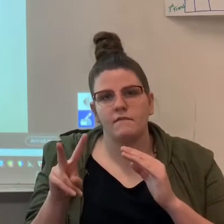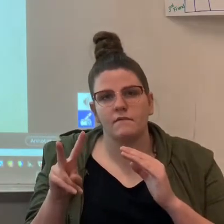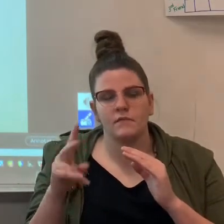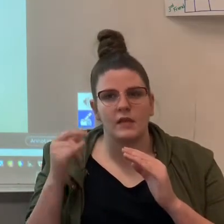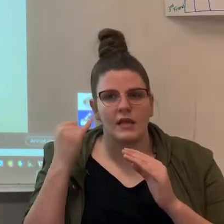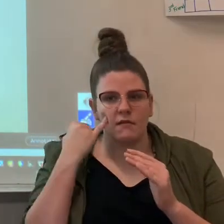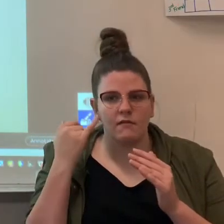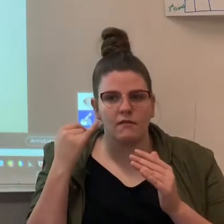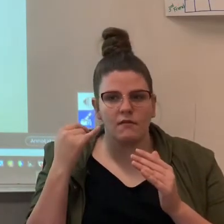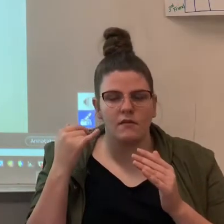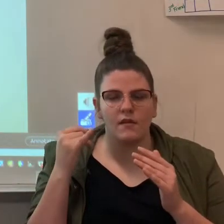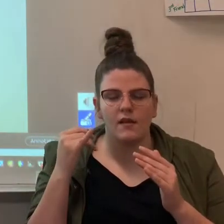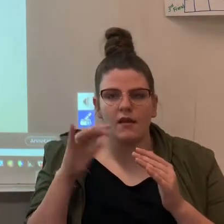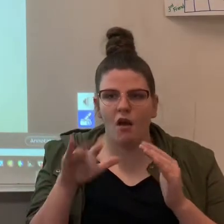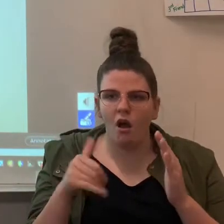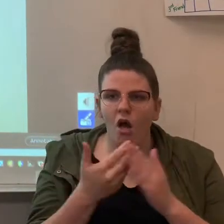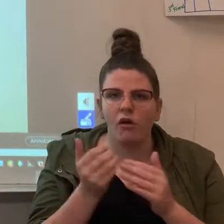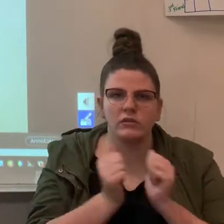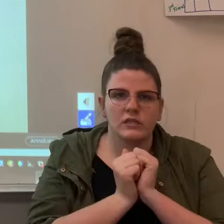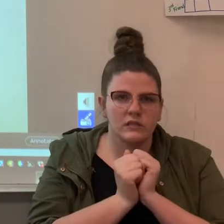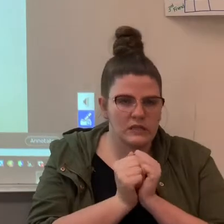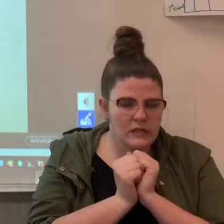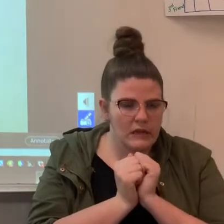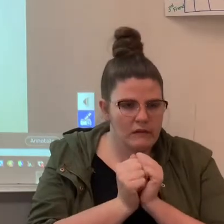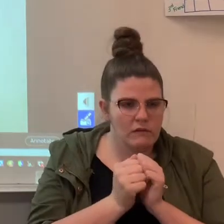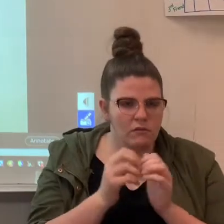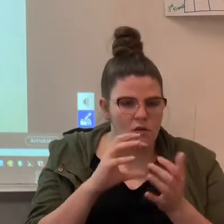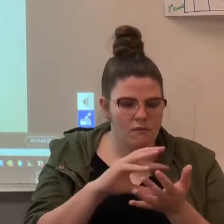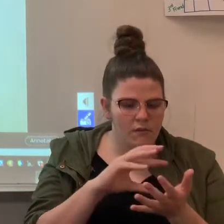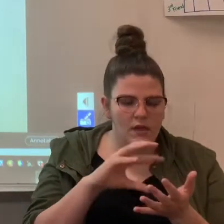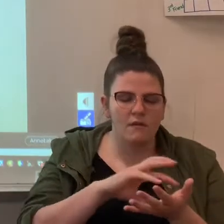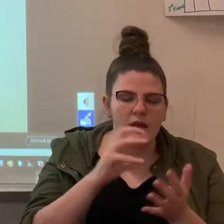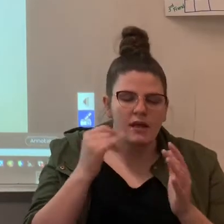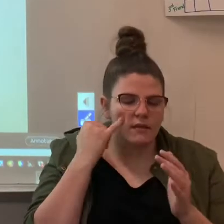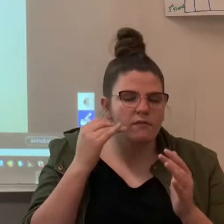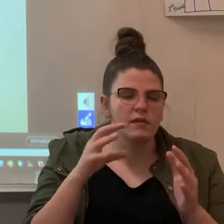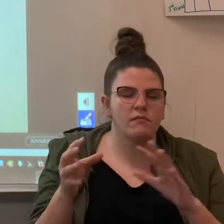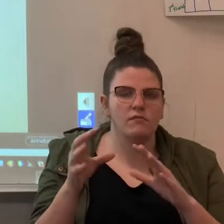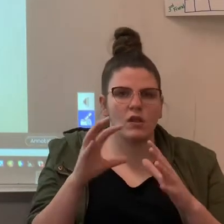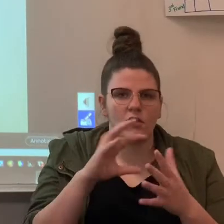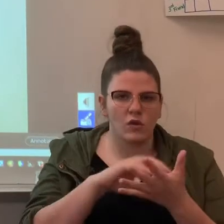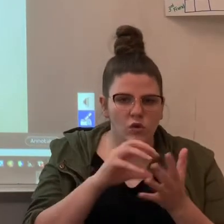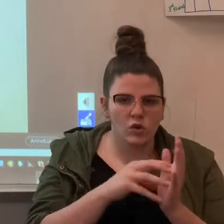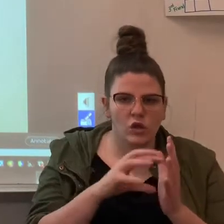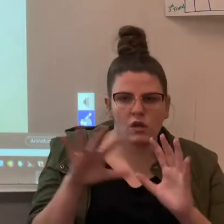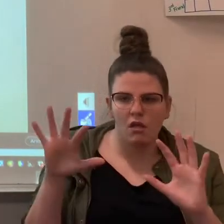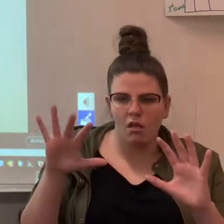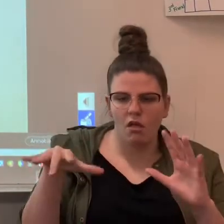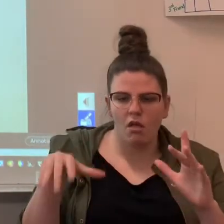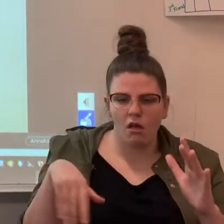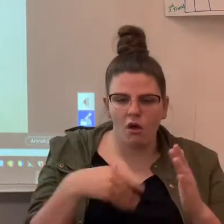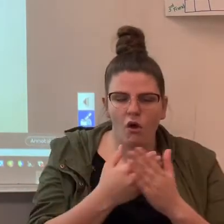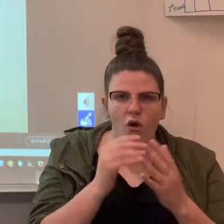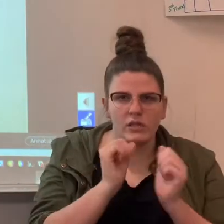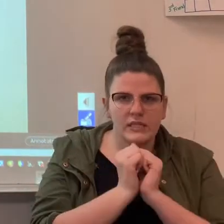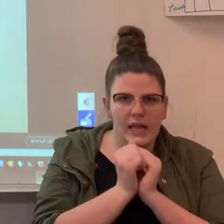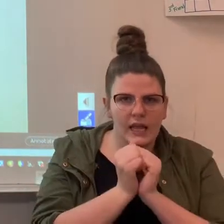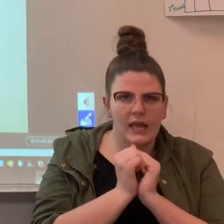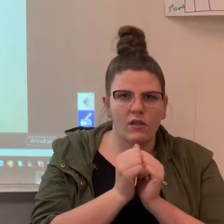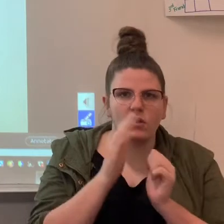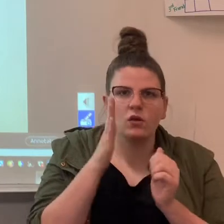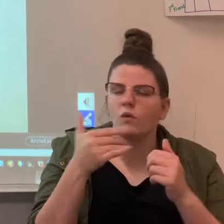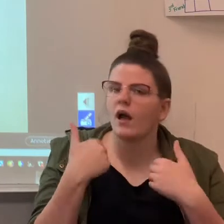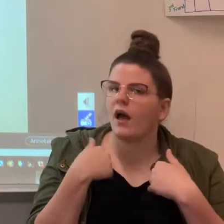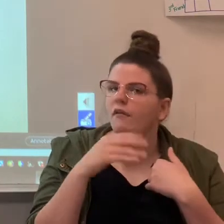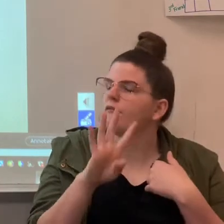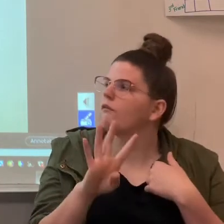little 3/4 of a cookie and put it together, they would end up with 4 1/2 cookies at the end.